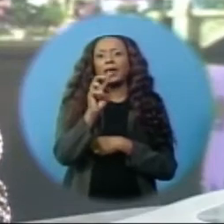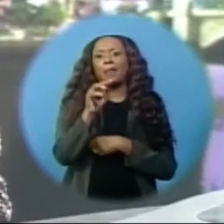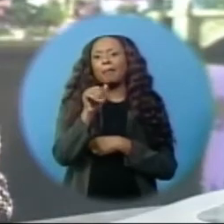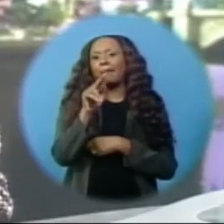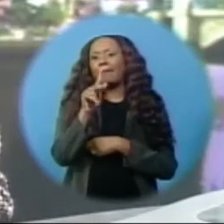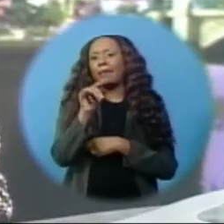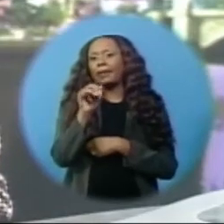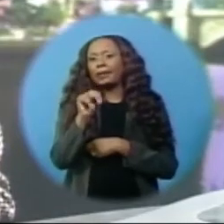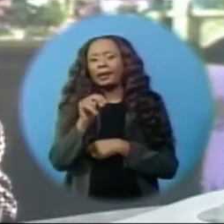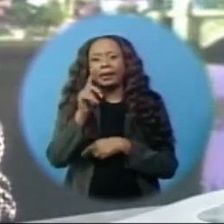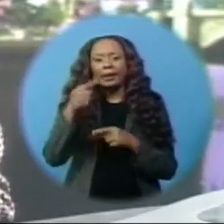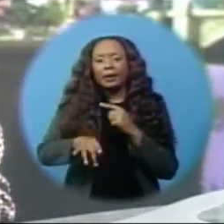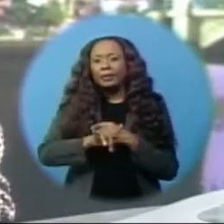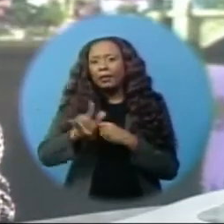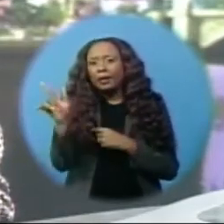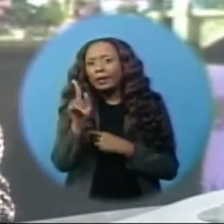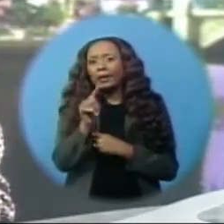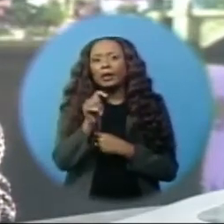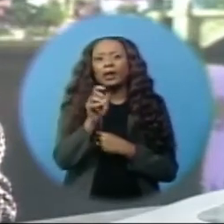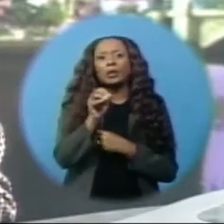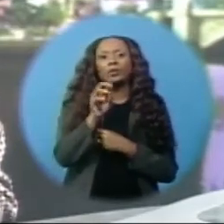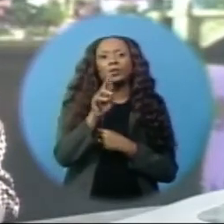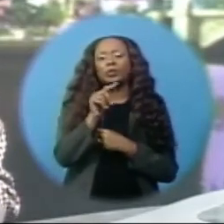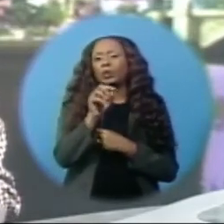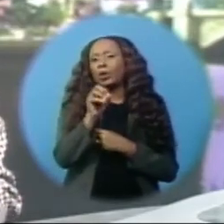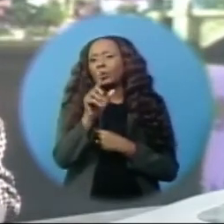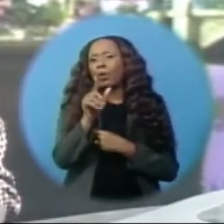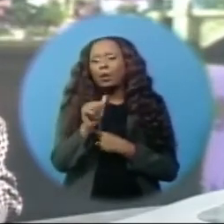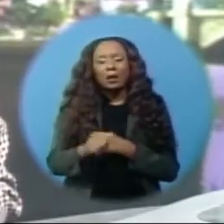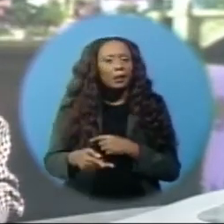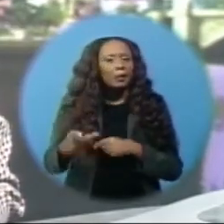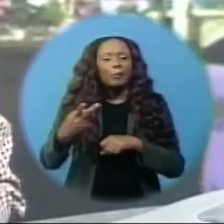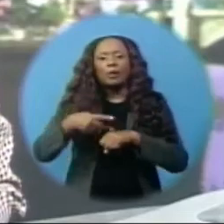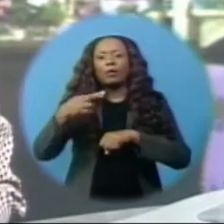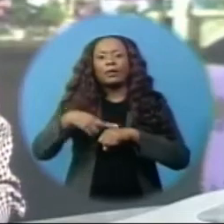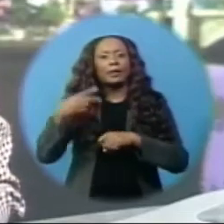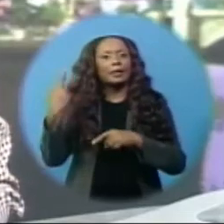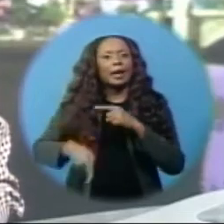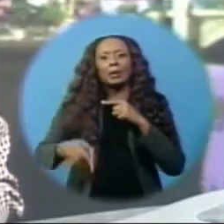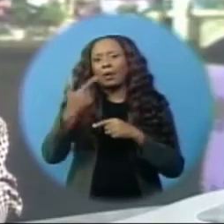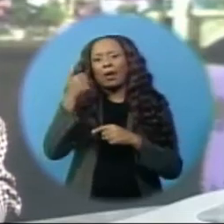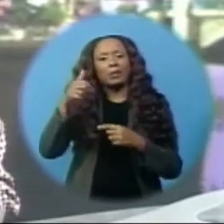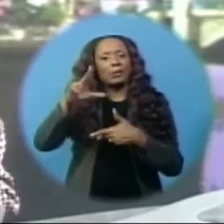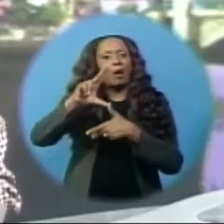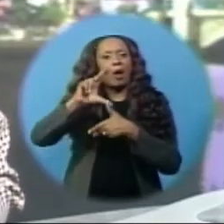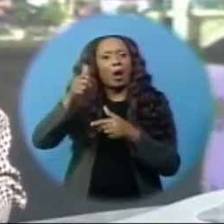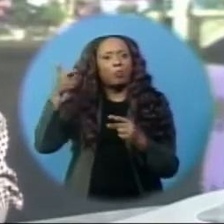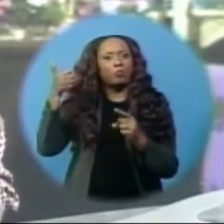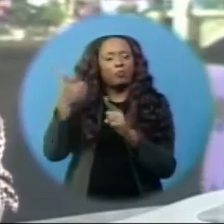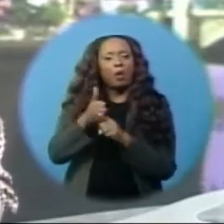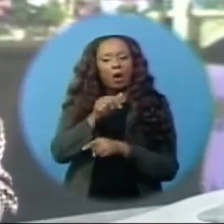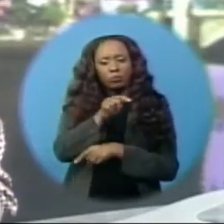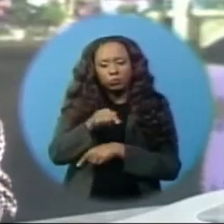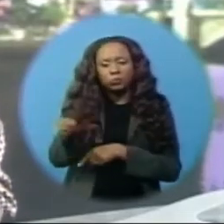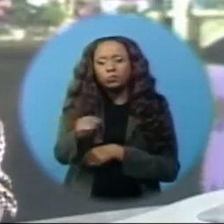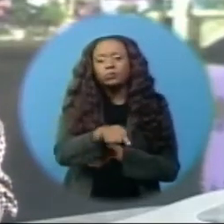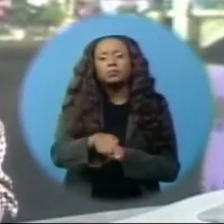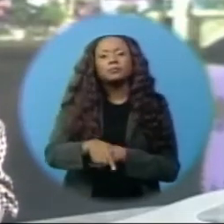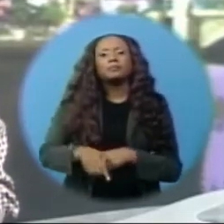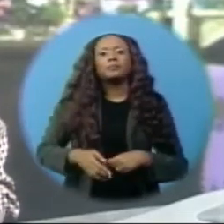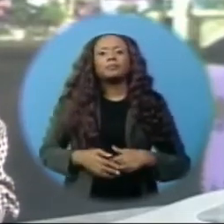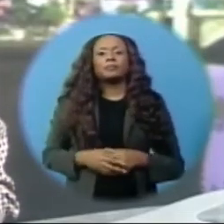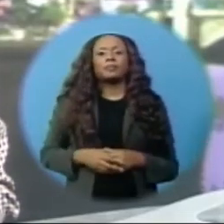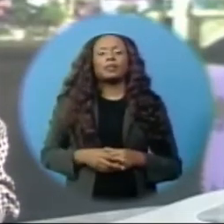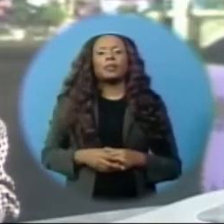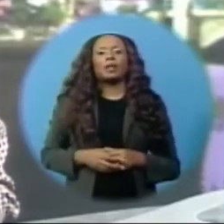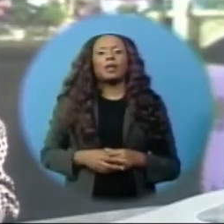Tortola, or Puerto Rico, all of which were battered by hurricanes over the past 2 months. Grenada's Prime Minister Dr. Keith